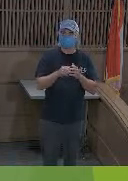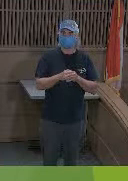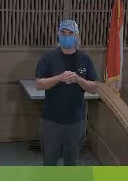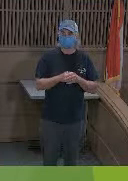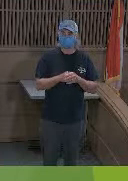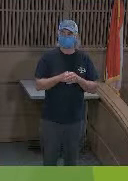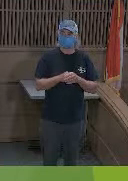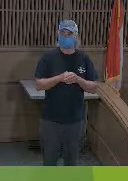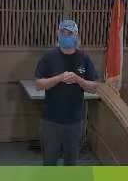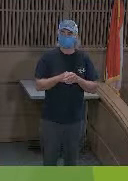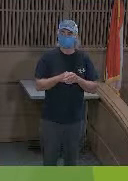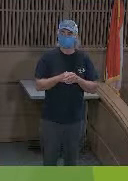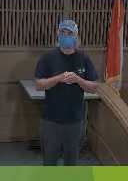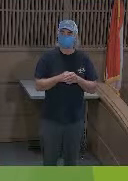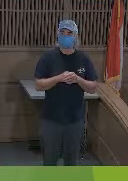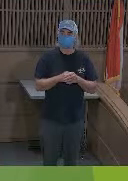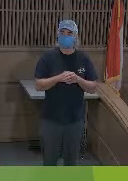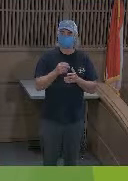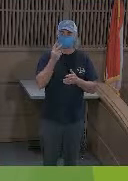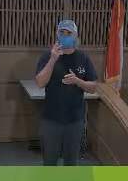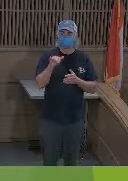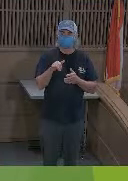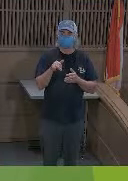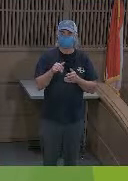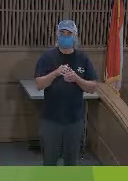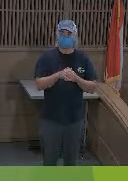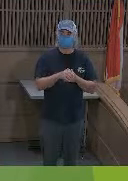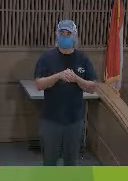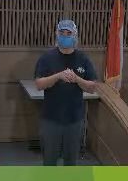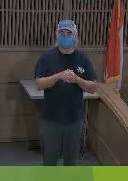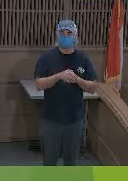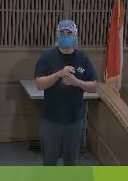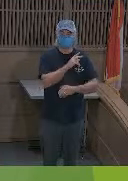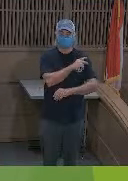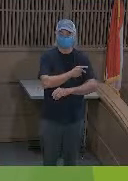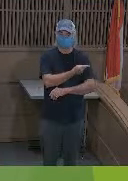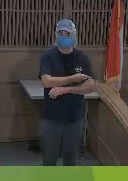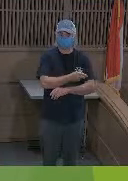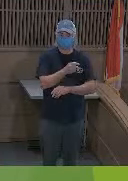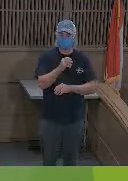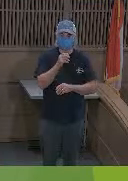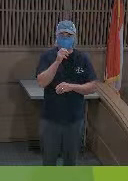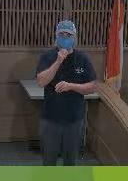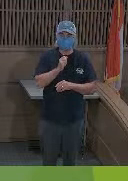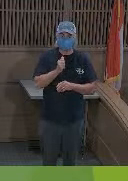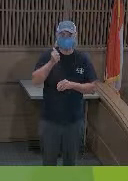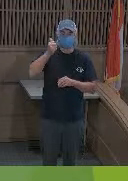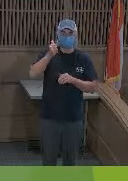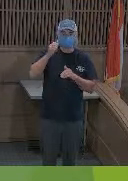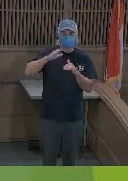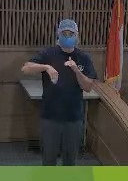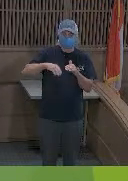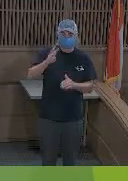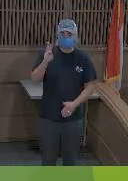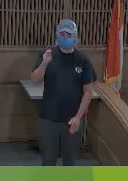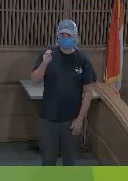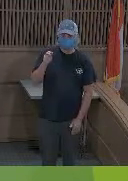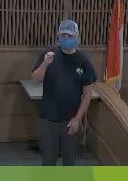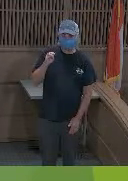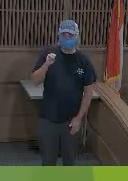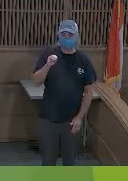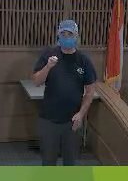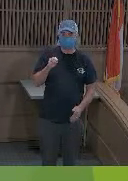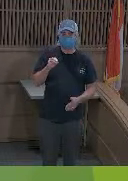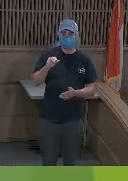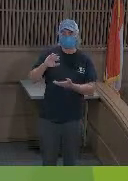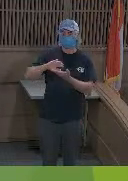is the patients who are 60 and older are representing a lower percentage, and the